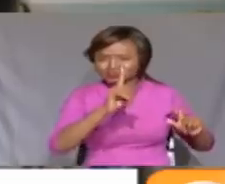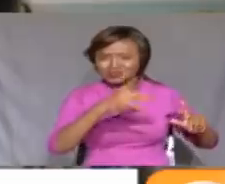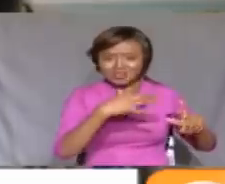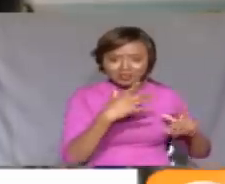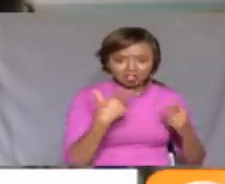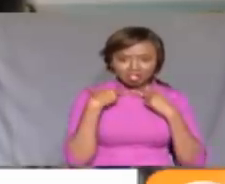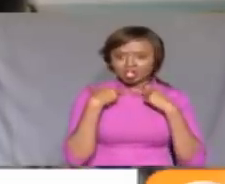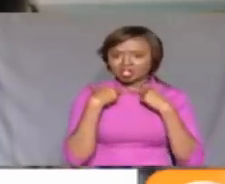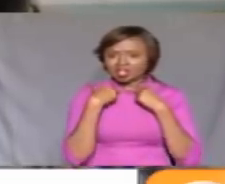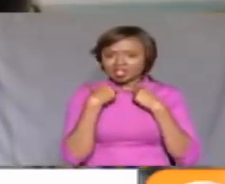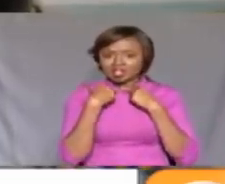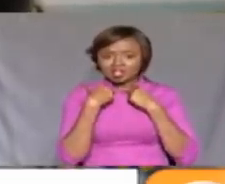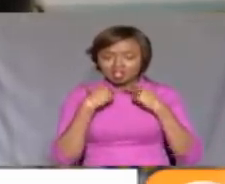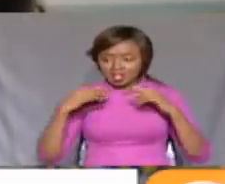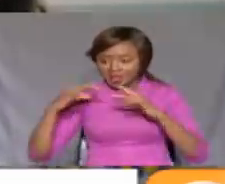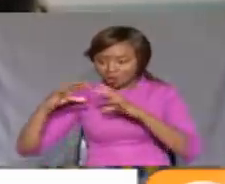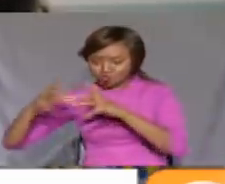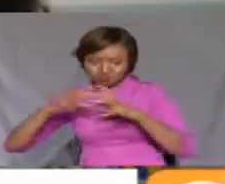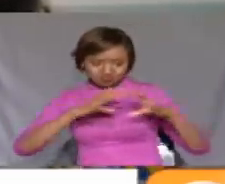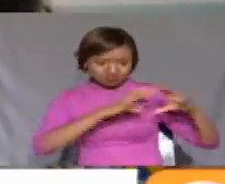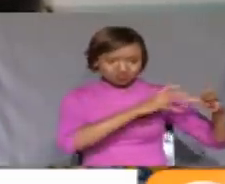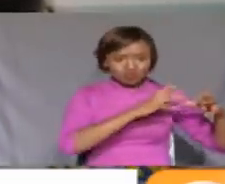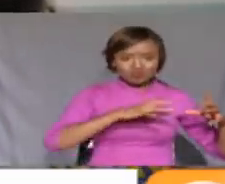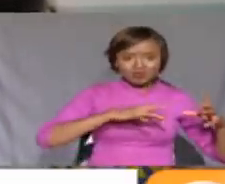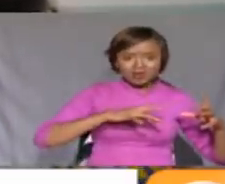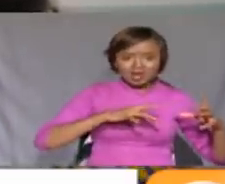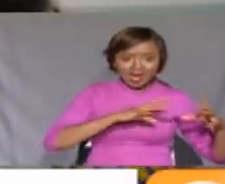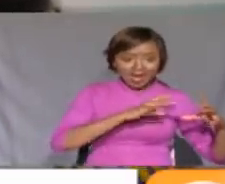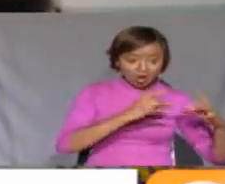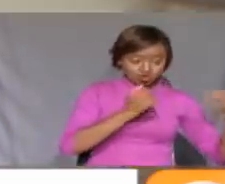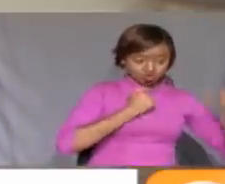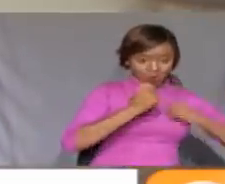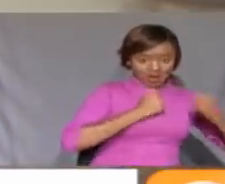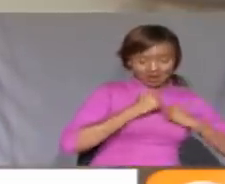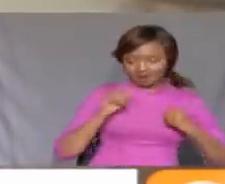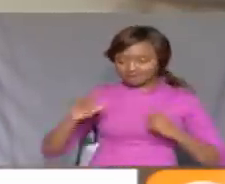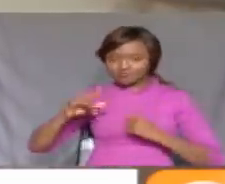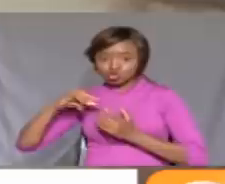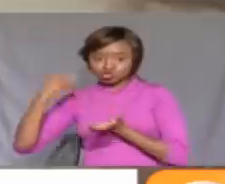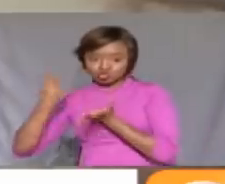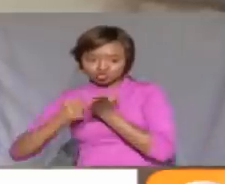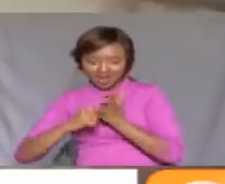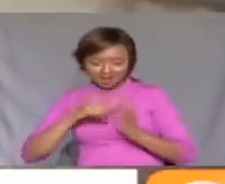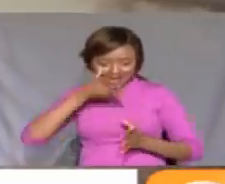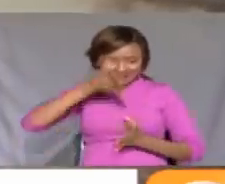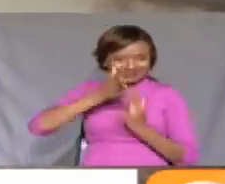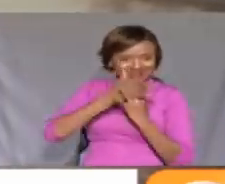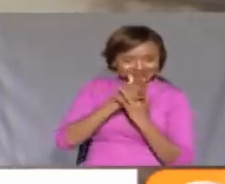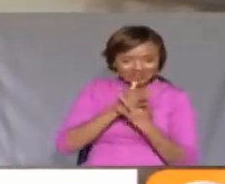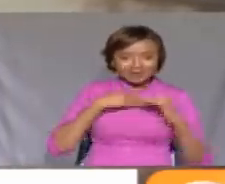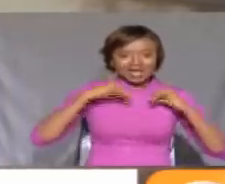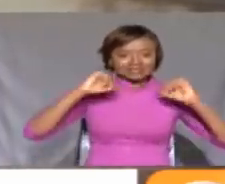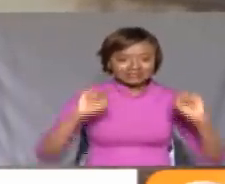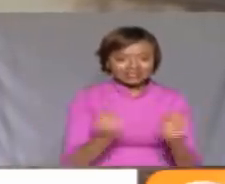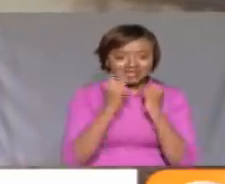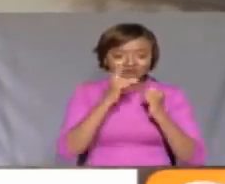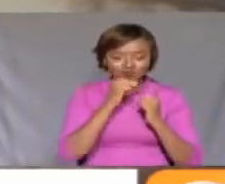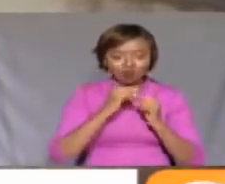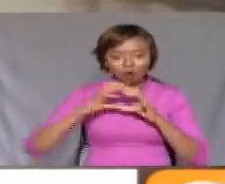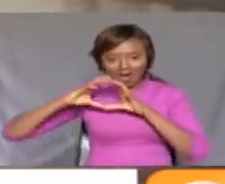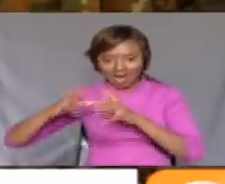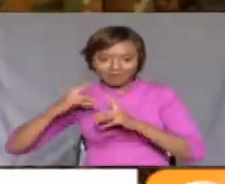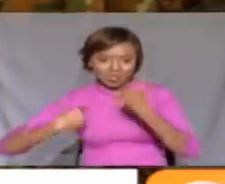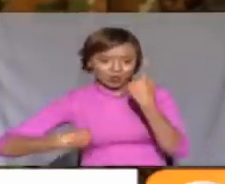crossfire of rival Ugandan and Rwandan armies, and we were saved from harm by the army that